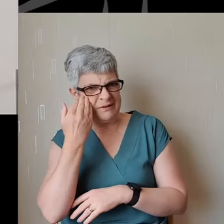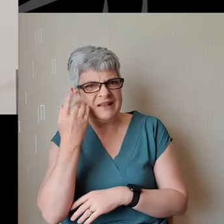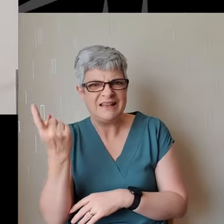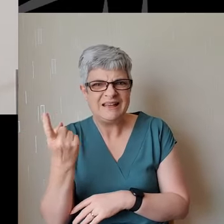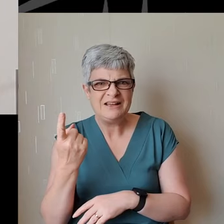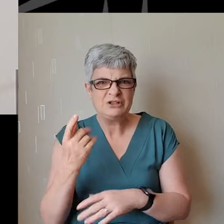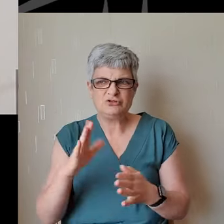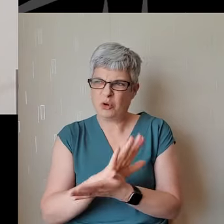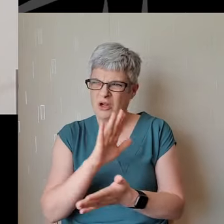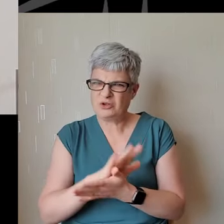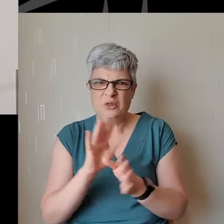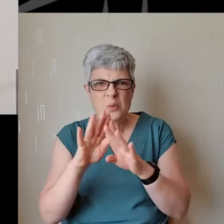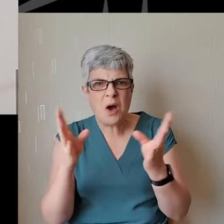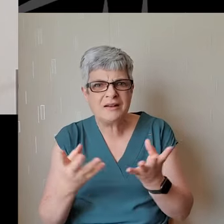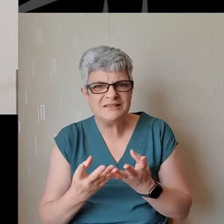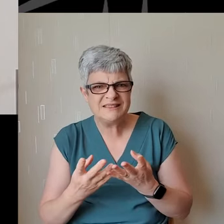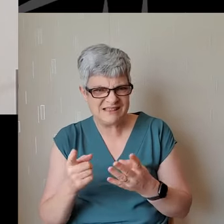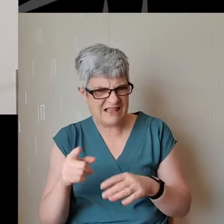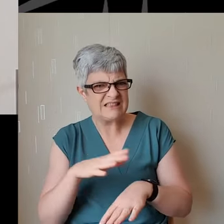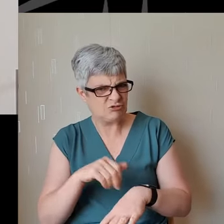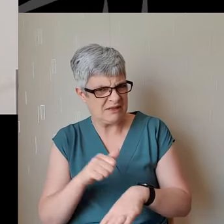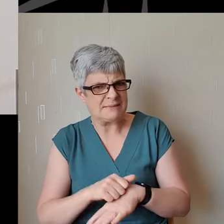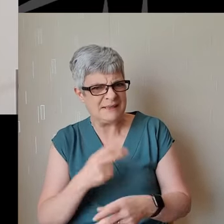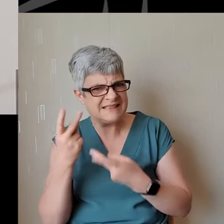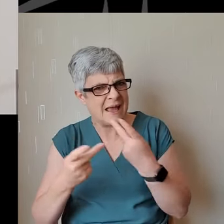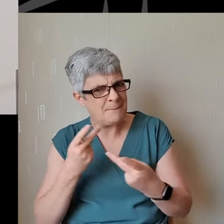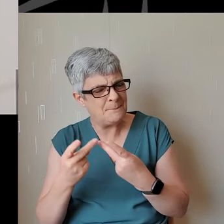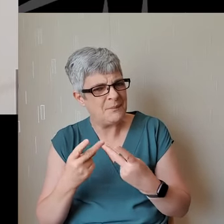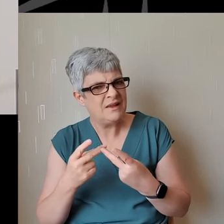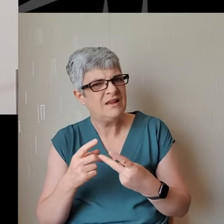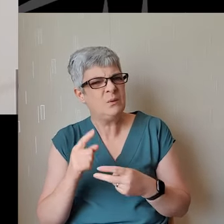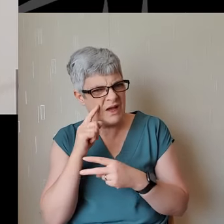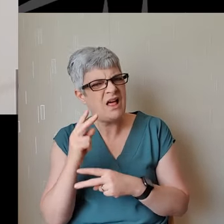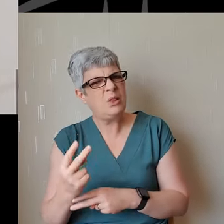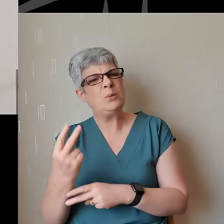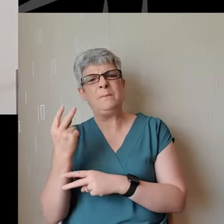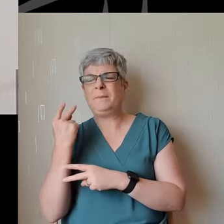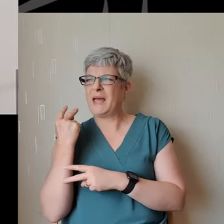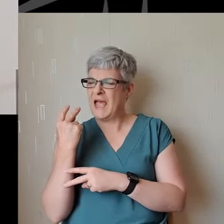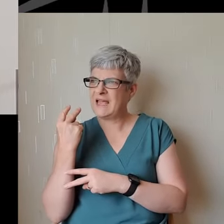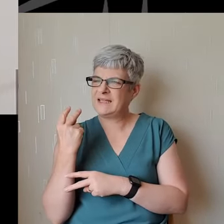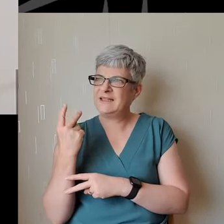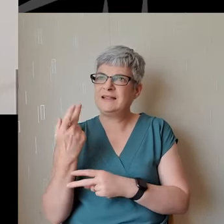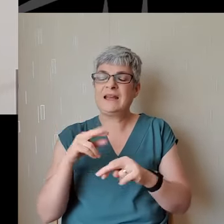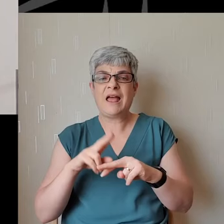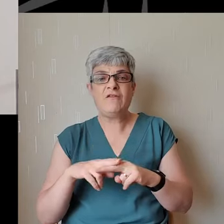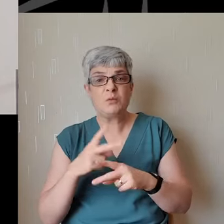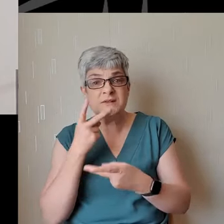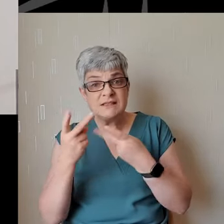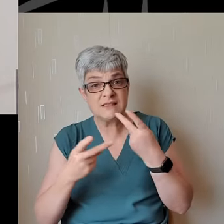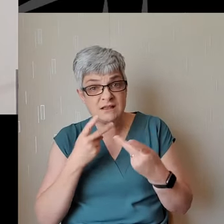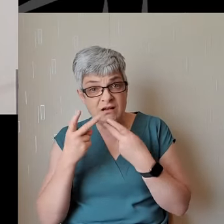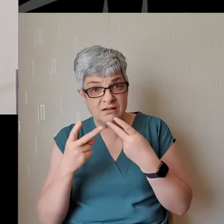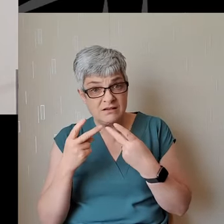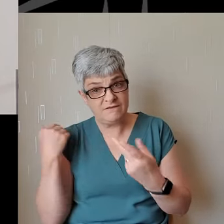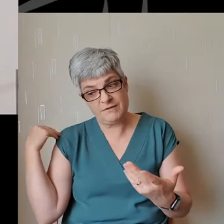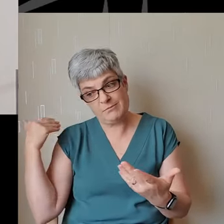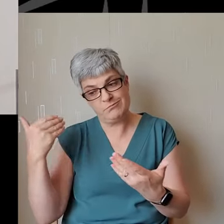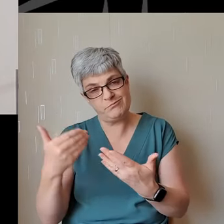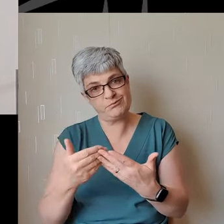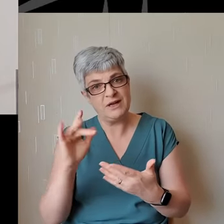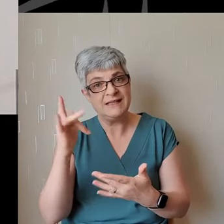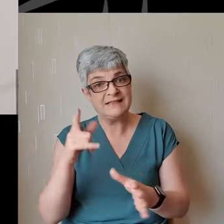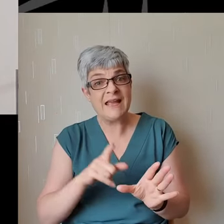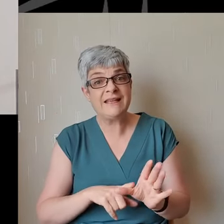a Christmas hymn? Well, I looked back, and certainly any time we've sung this at Claremont in the last 10 years has been in